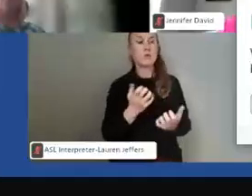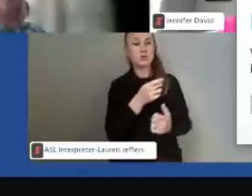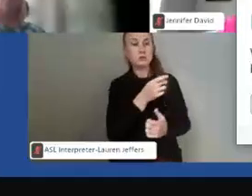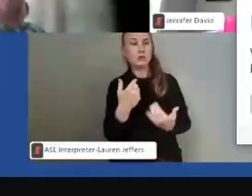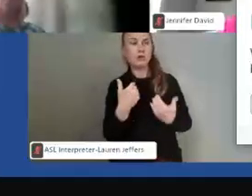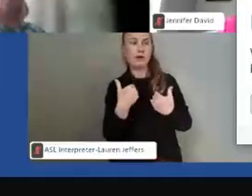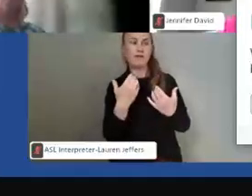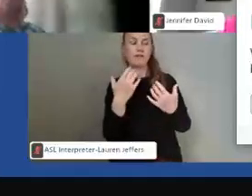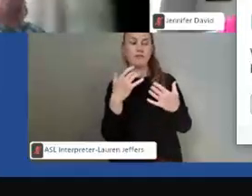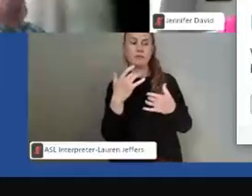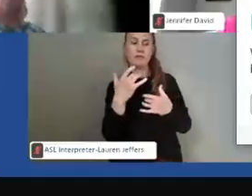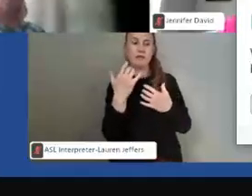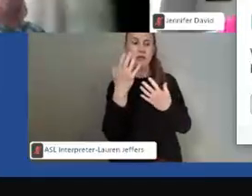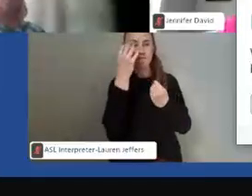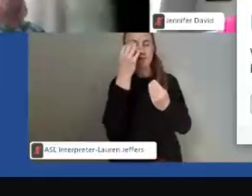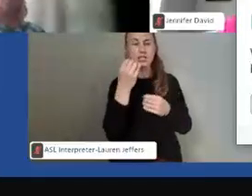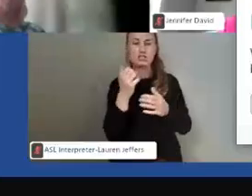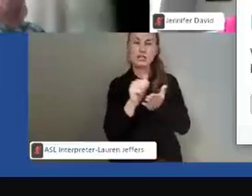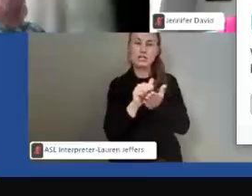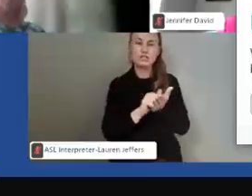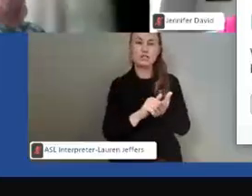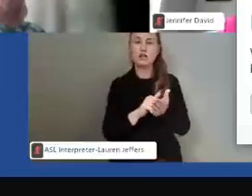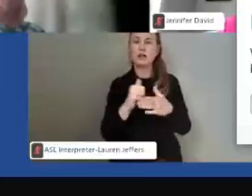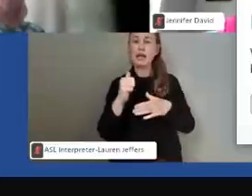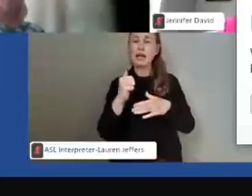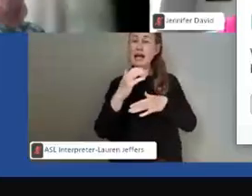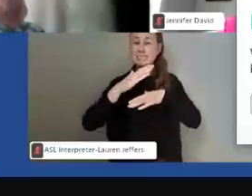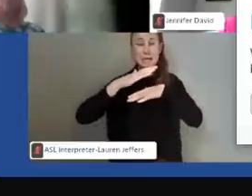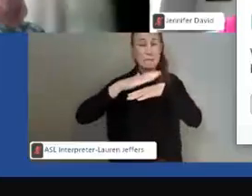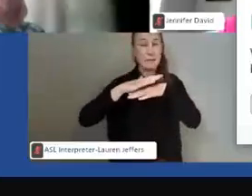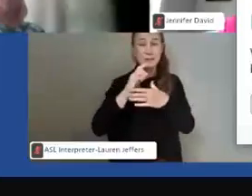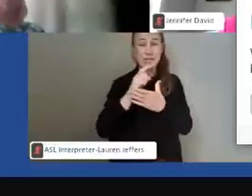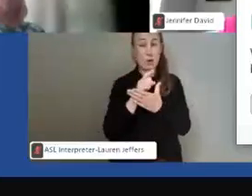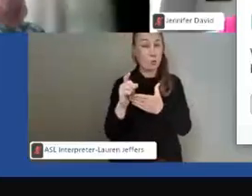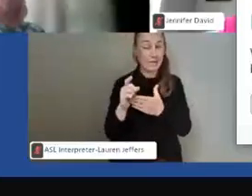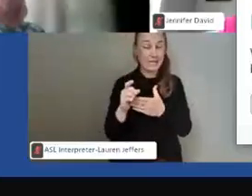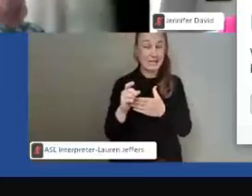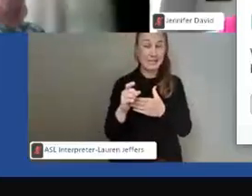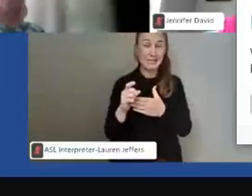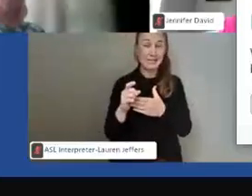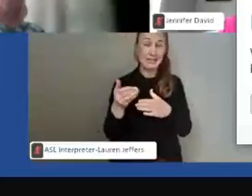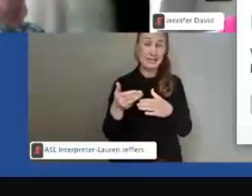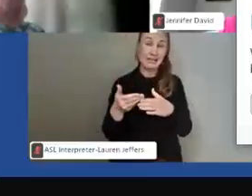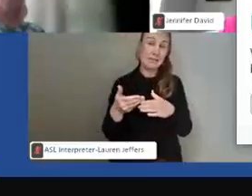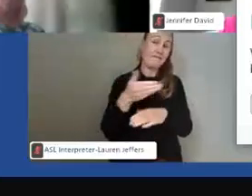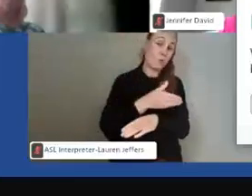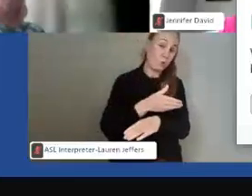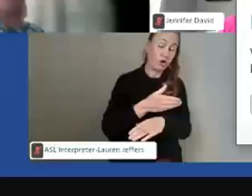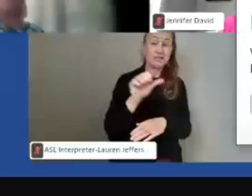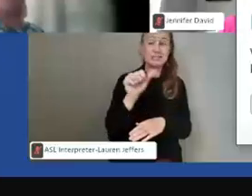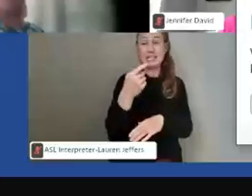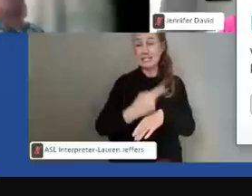of the material on a consent agenda like at a minimum of a week in advance, and ideally, 10 days